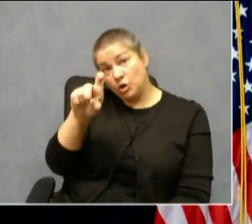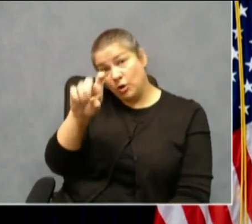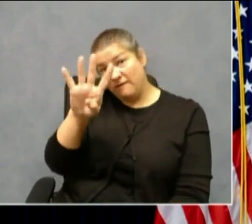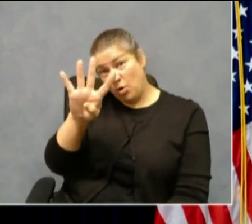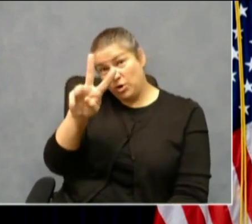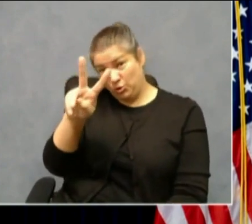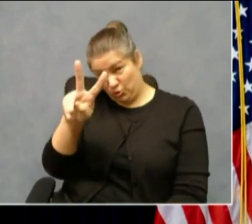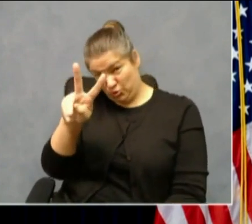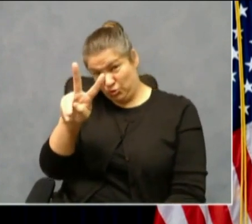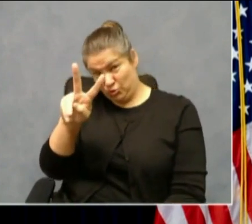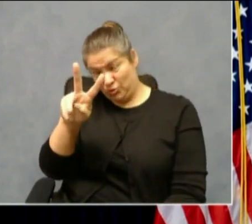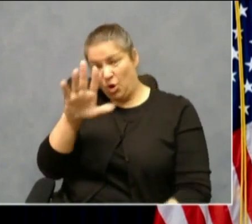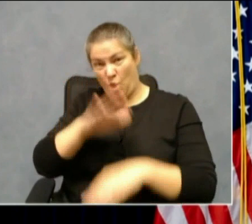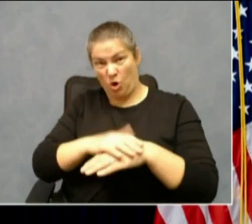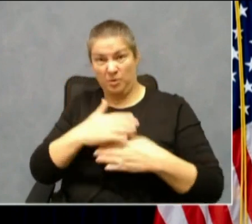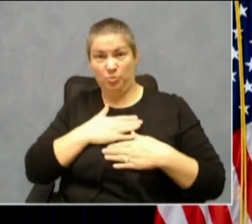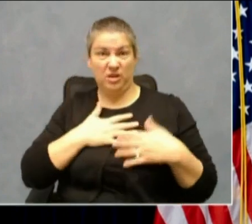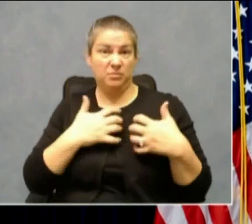on a ventilator.